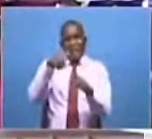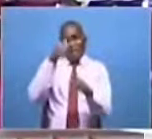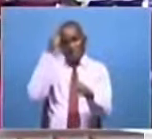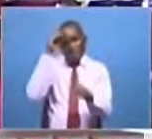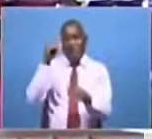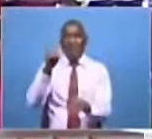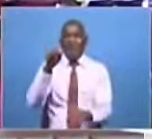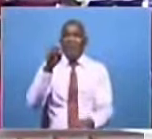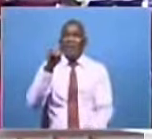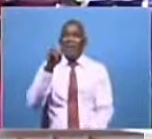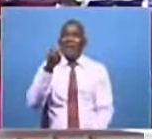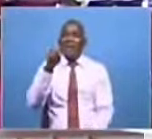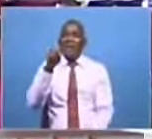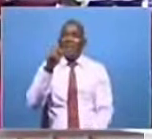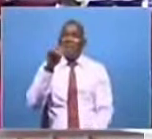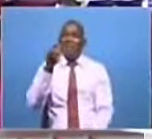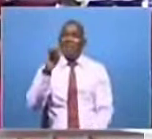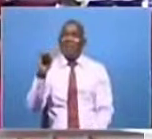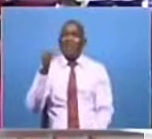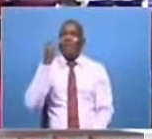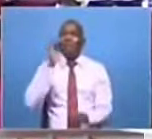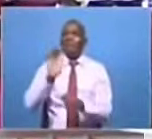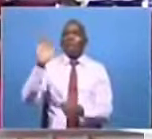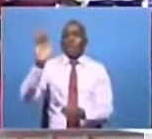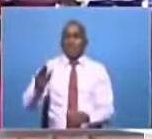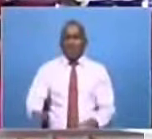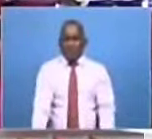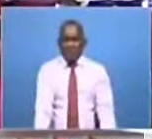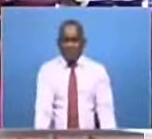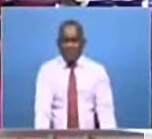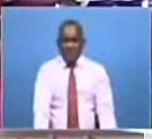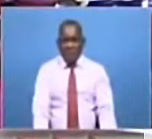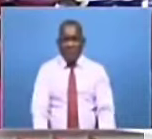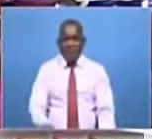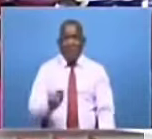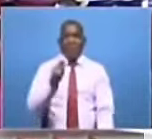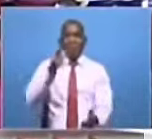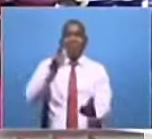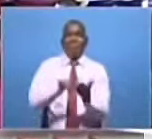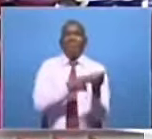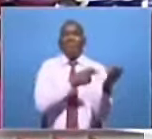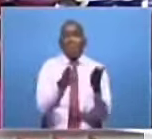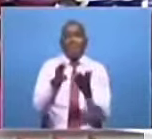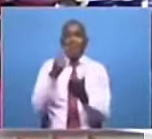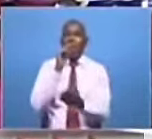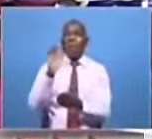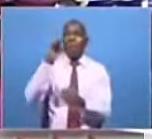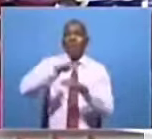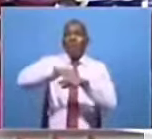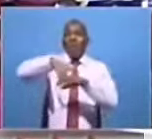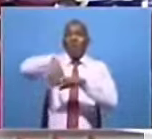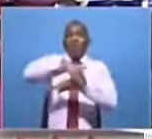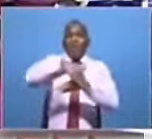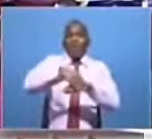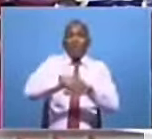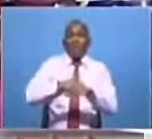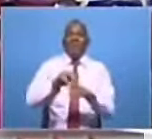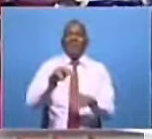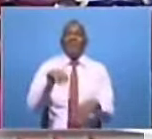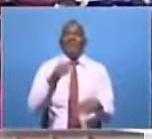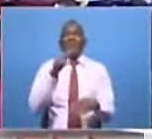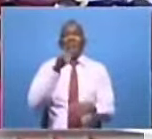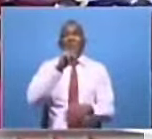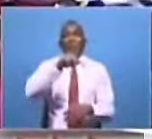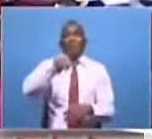Asrifi to swear, to depose to the affidavit in opposition on behalf of the